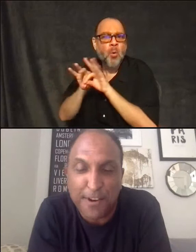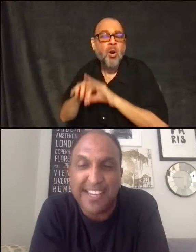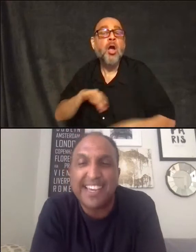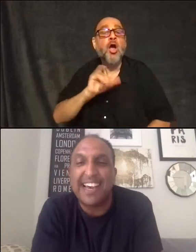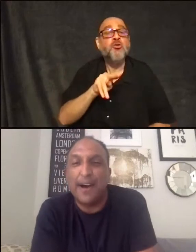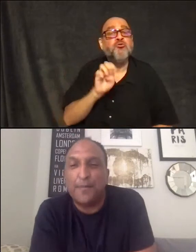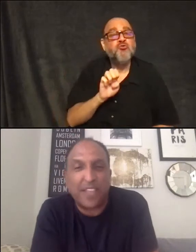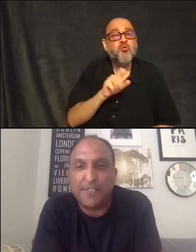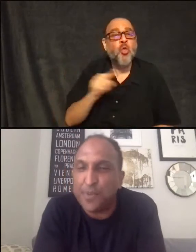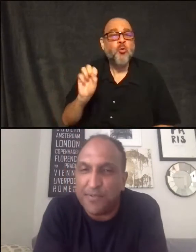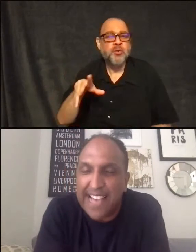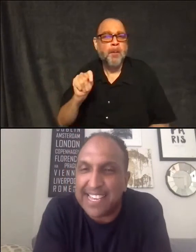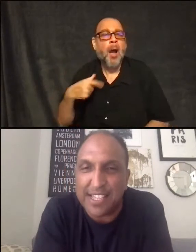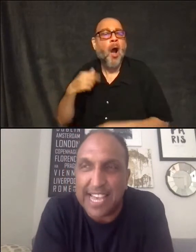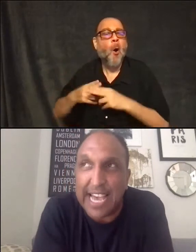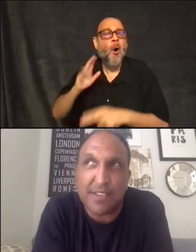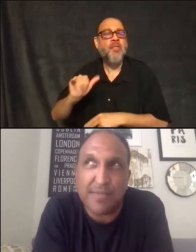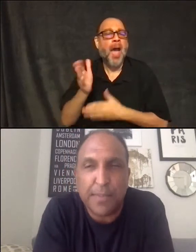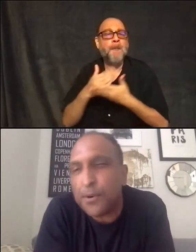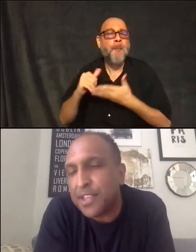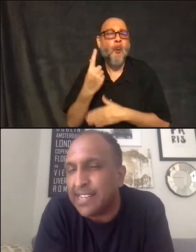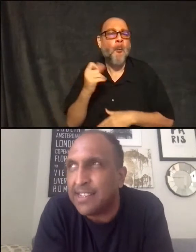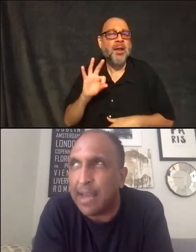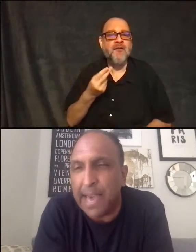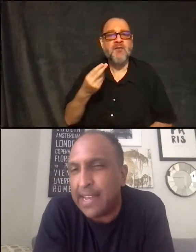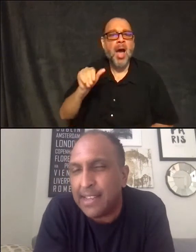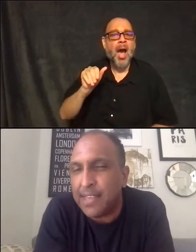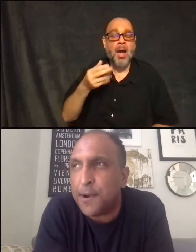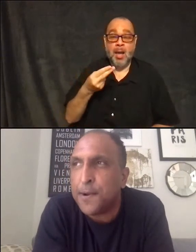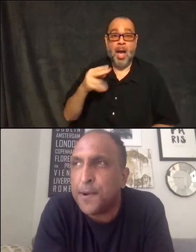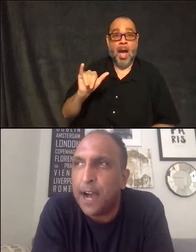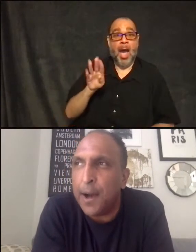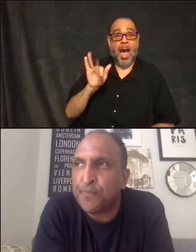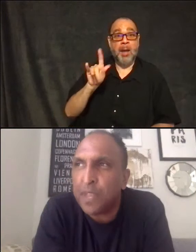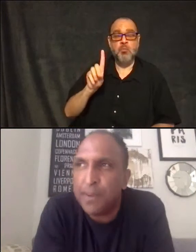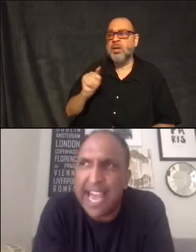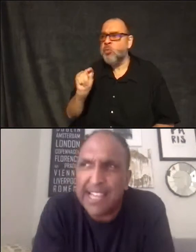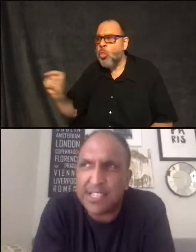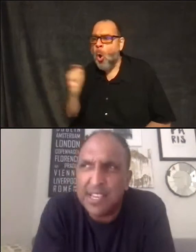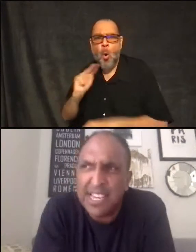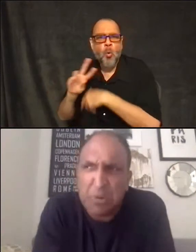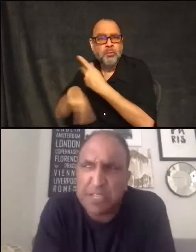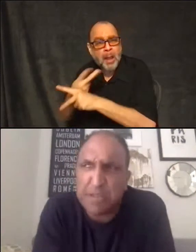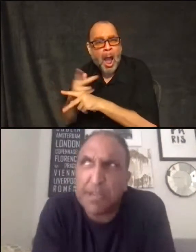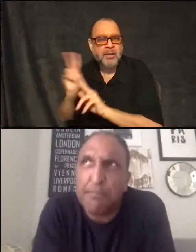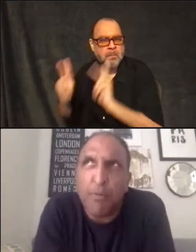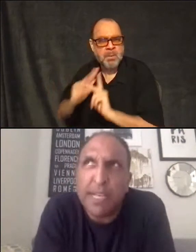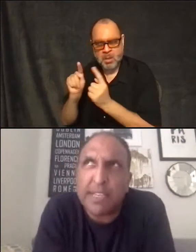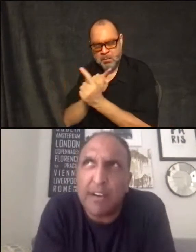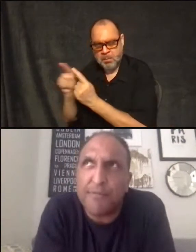one of the hybrid. It's just been fascinating, the types of people that I've met in there. But yeah, just